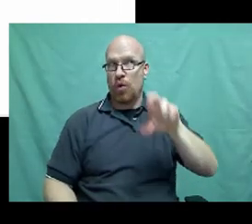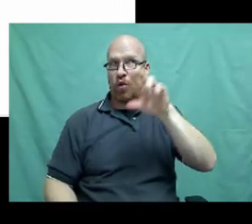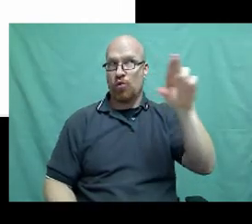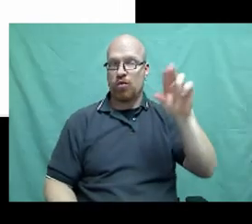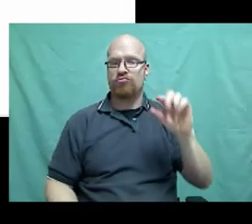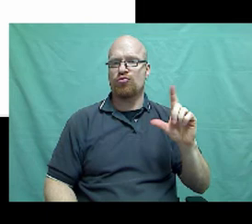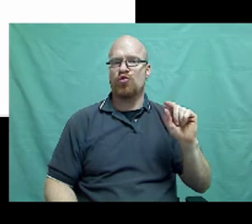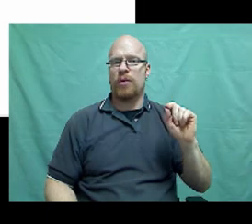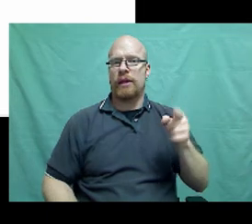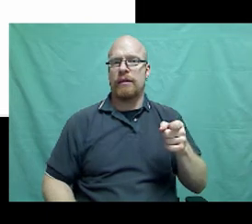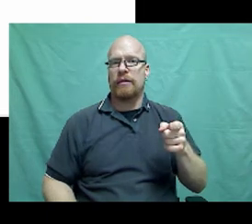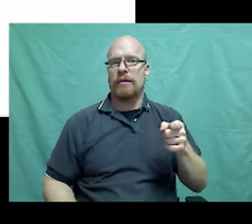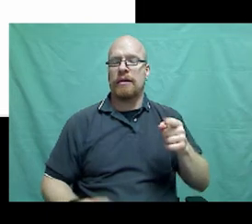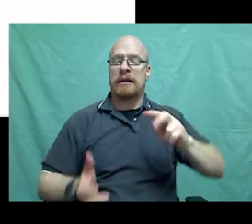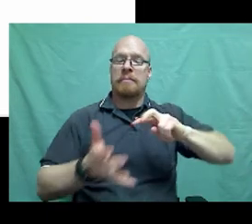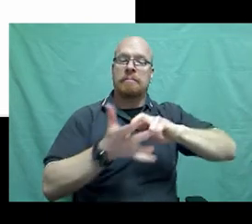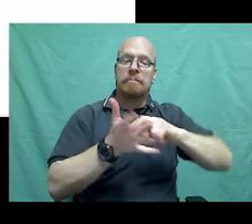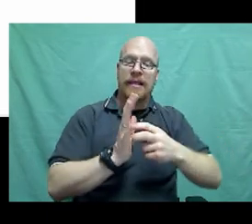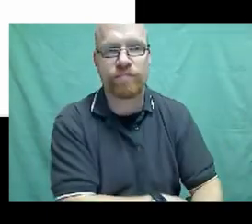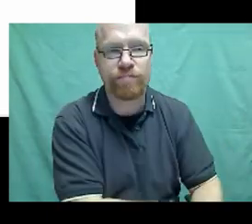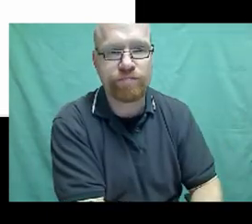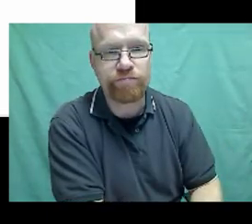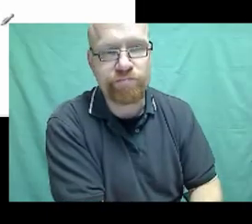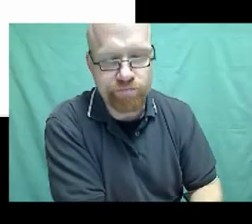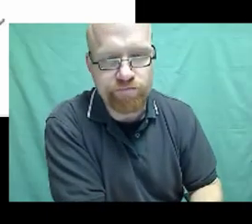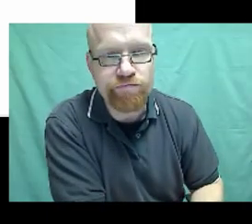We can take the square root of that, and it's 20.